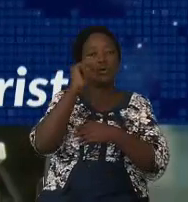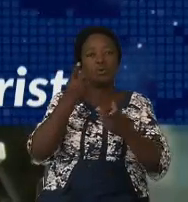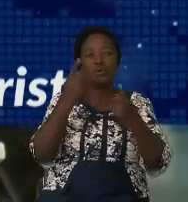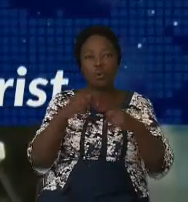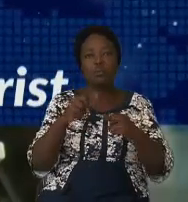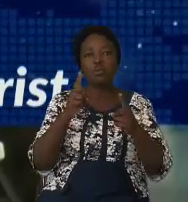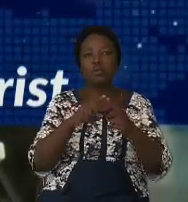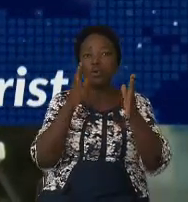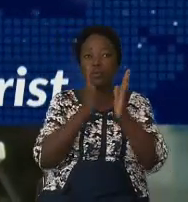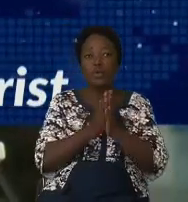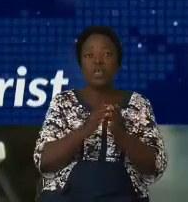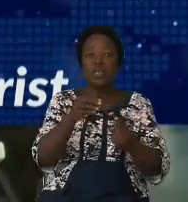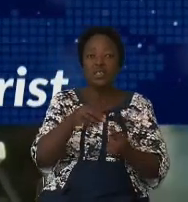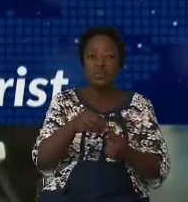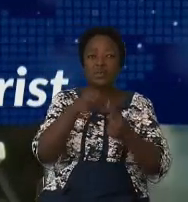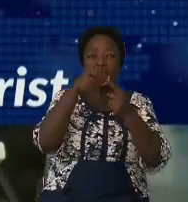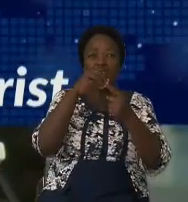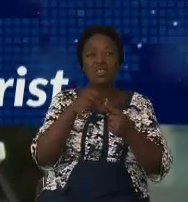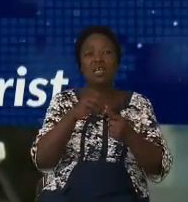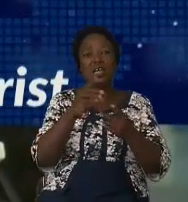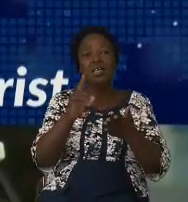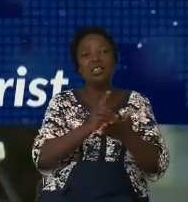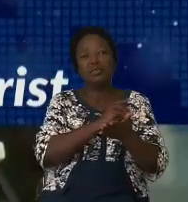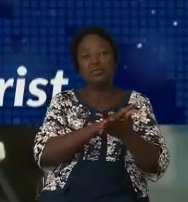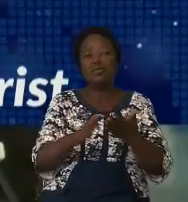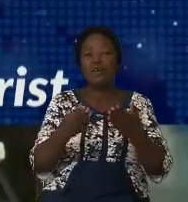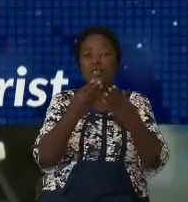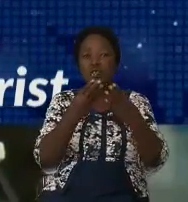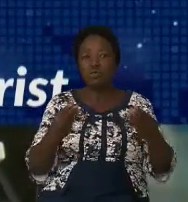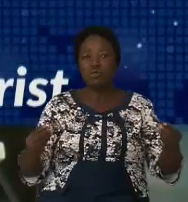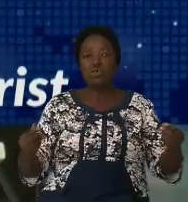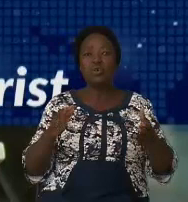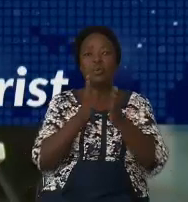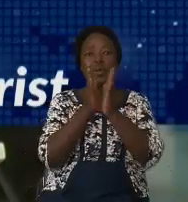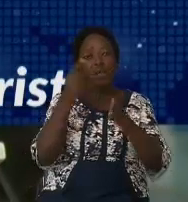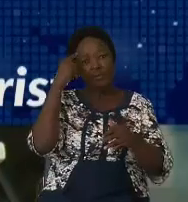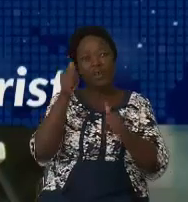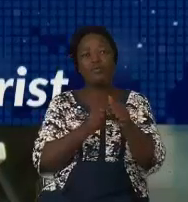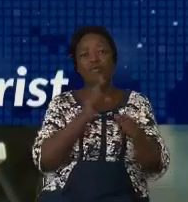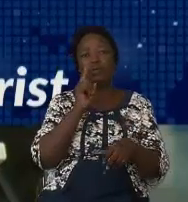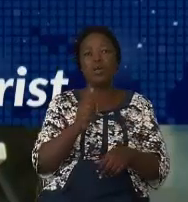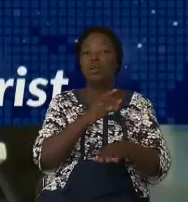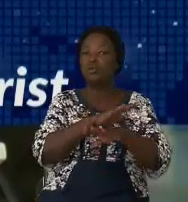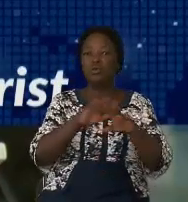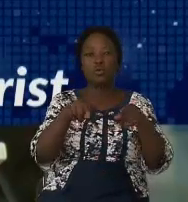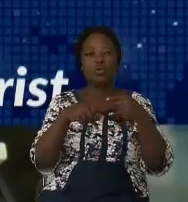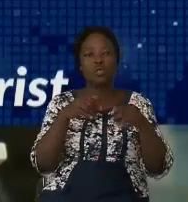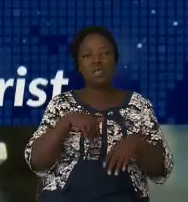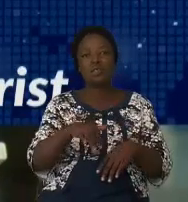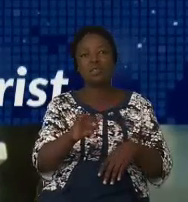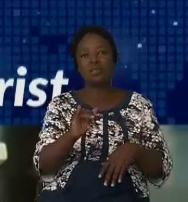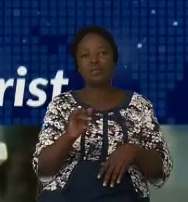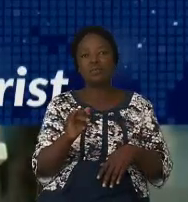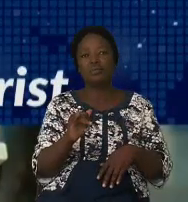Very soon, the man of God will be coming to pray special divine solution prayer